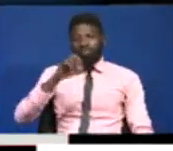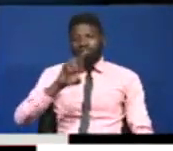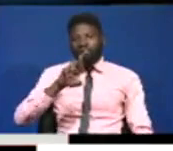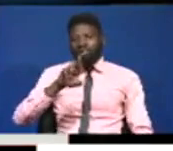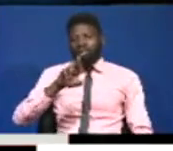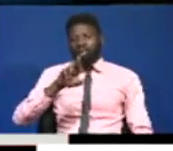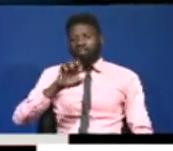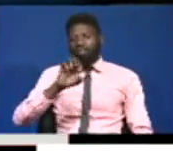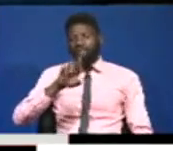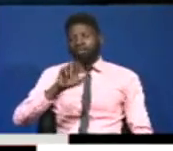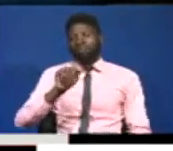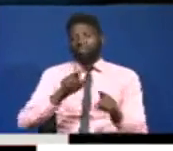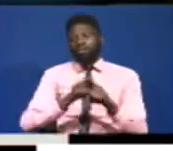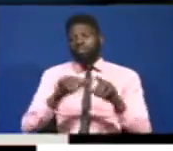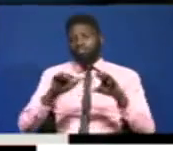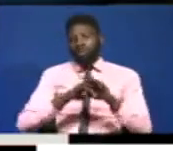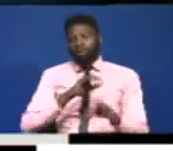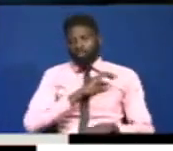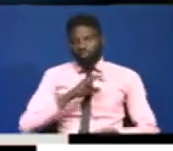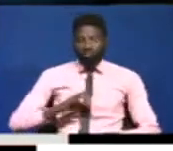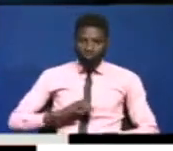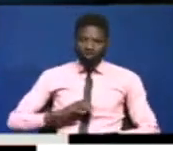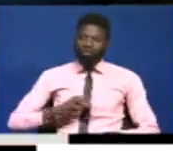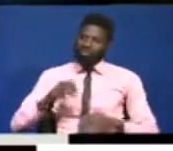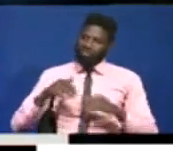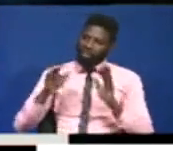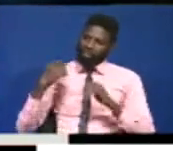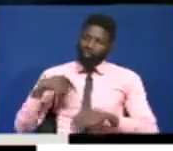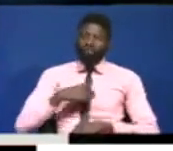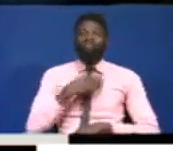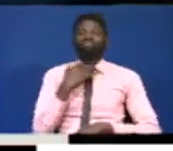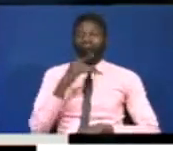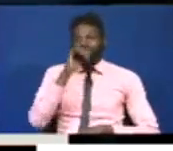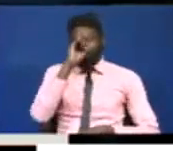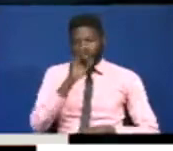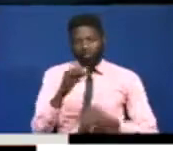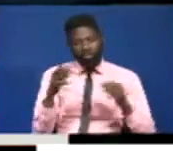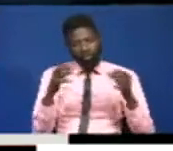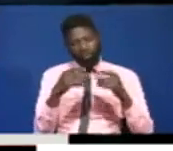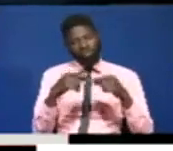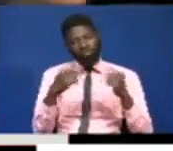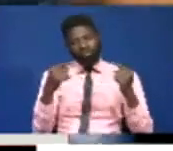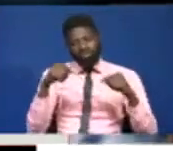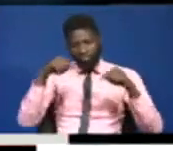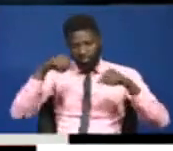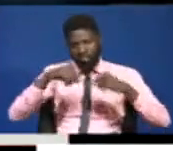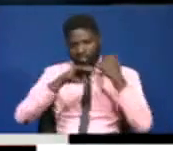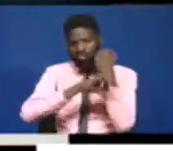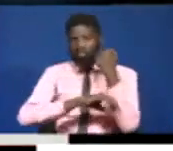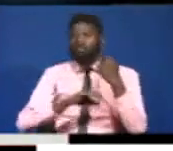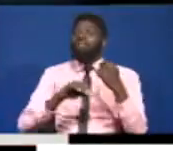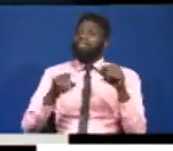to reform a serious opposition in this country, serious opposition, but